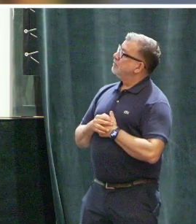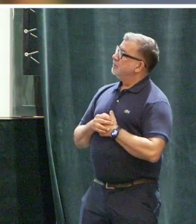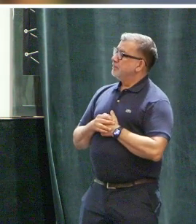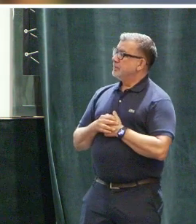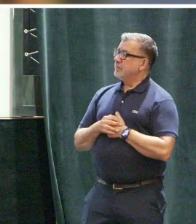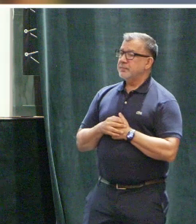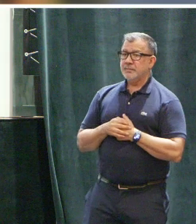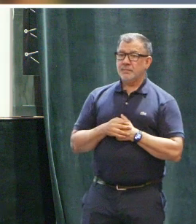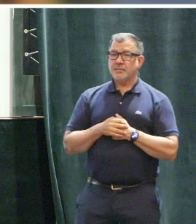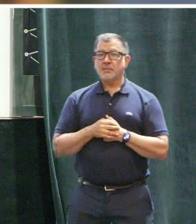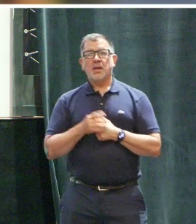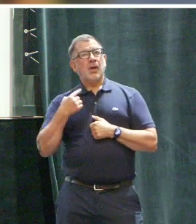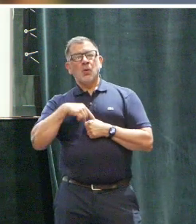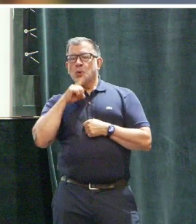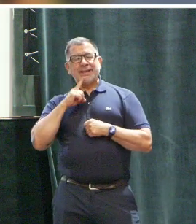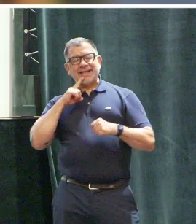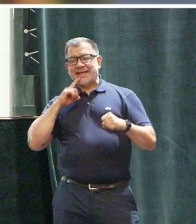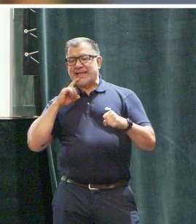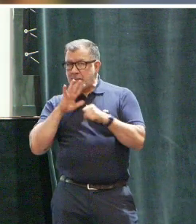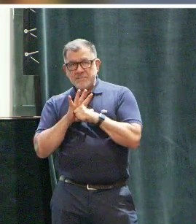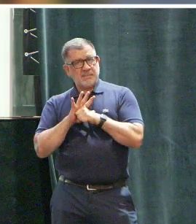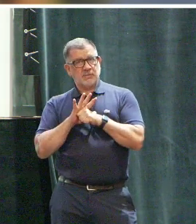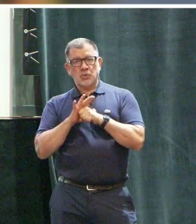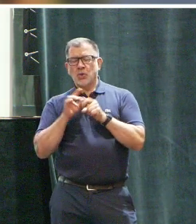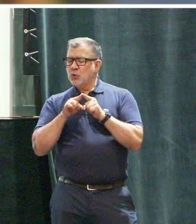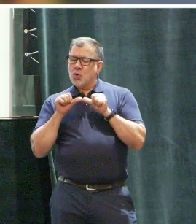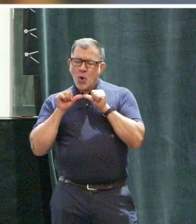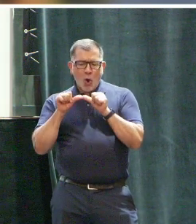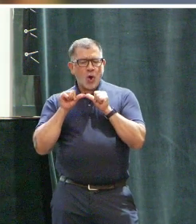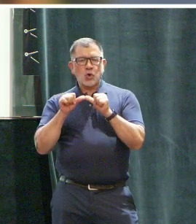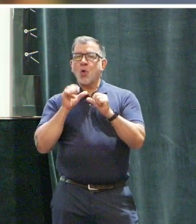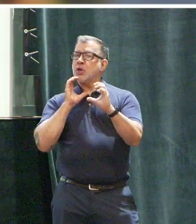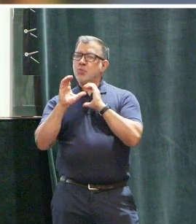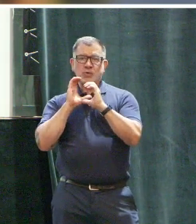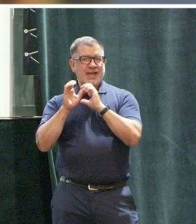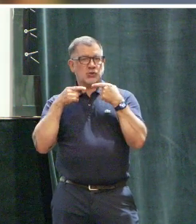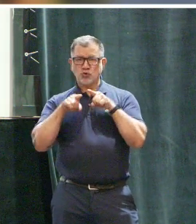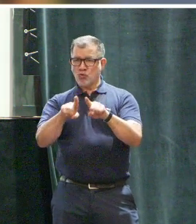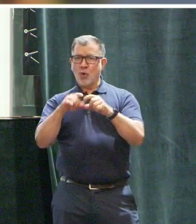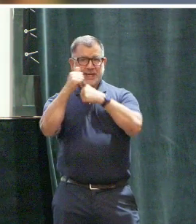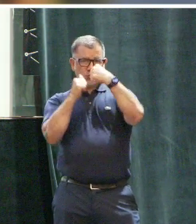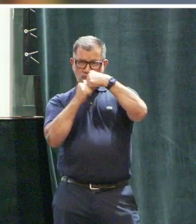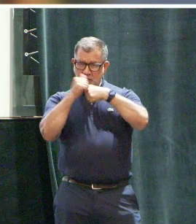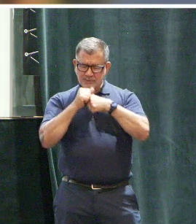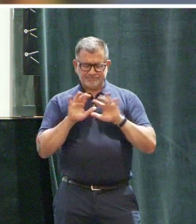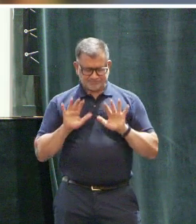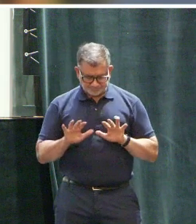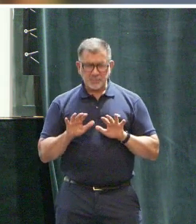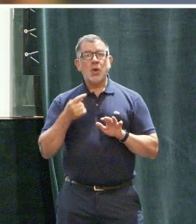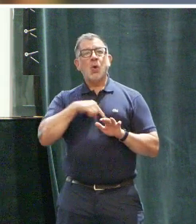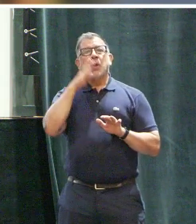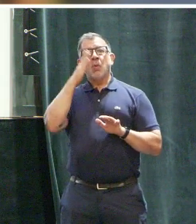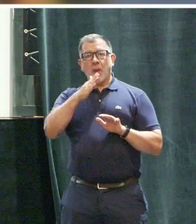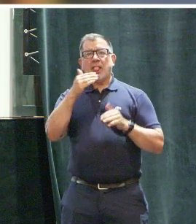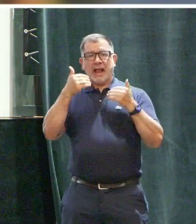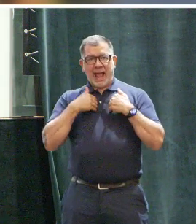We have a very strong commitment to ongoing communication during the course of construction. We will have a structured